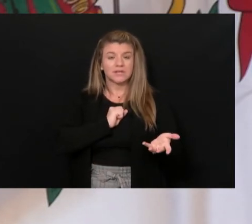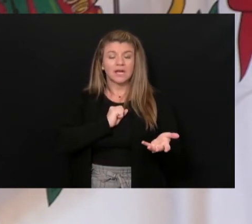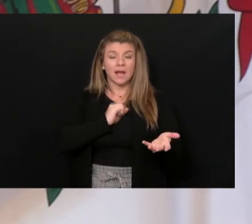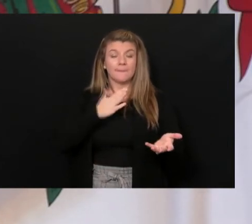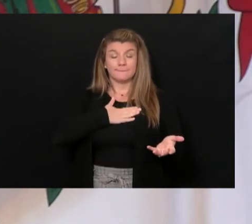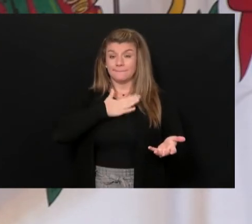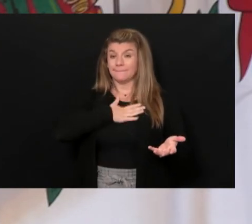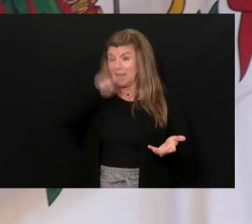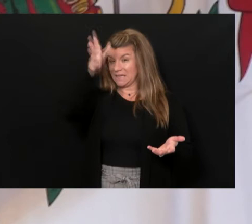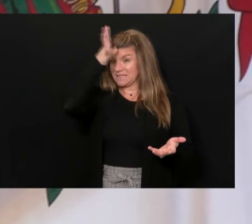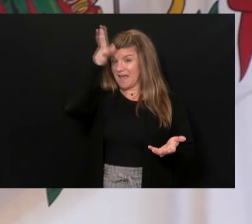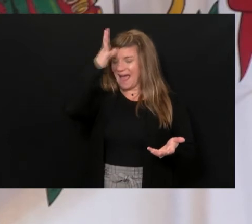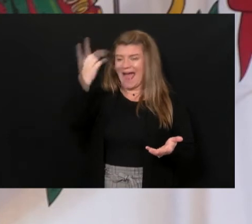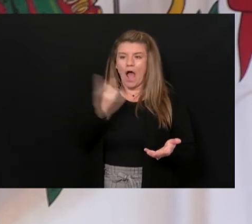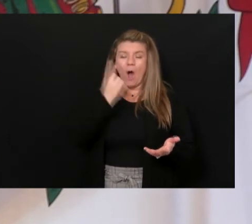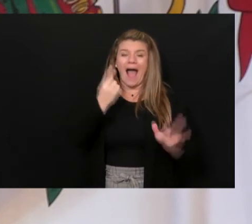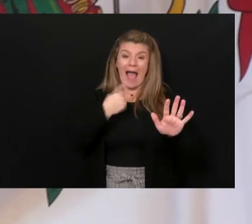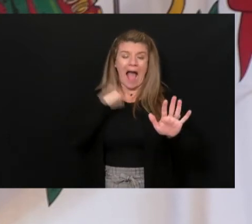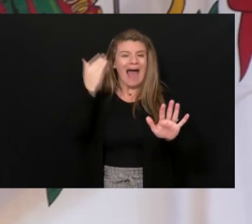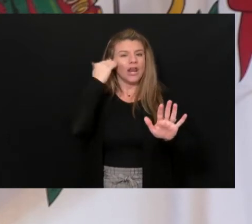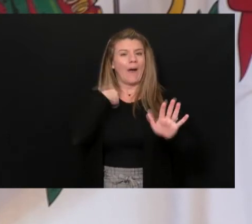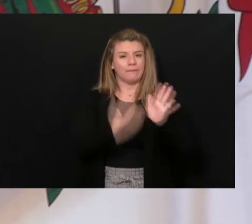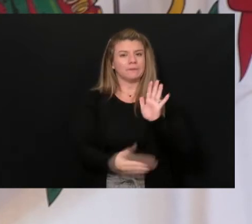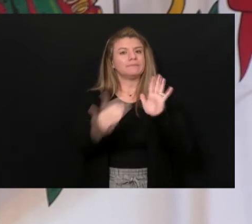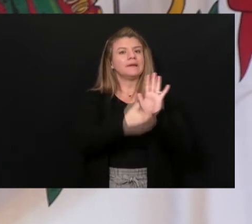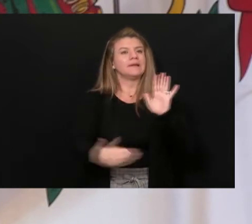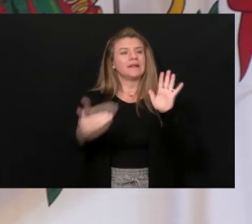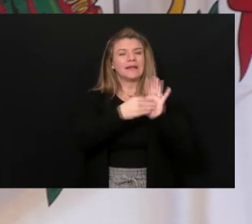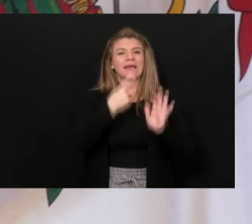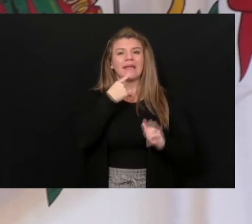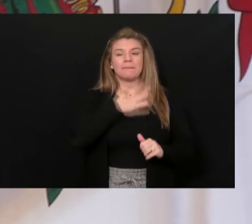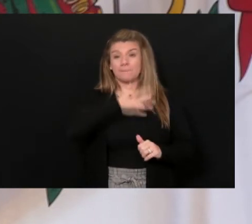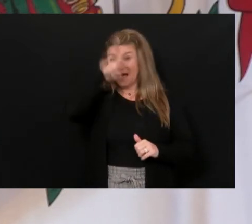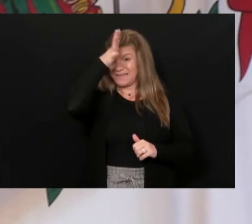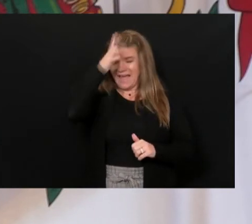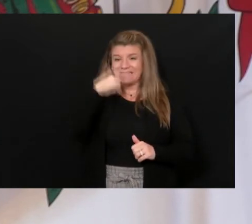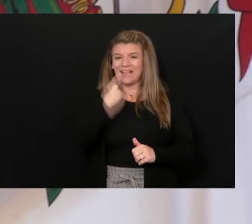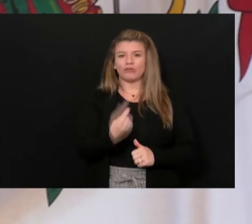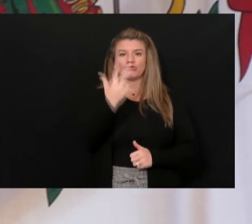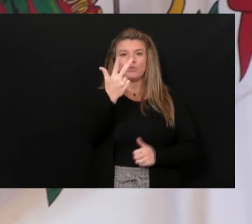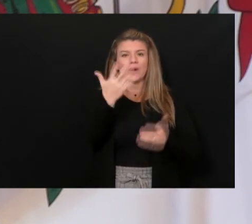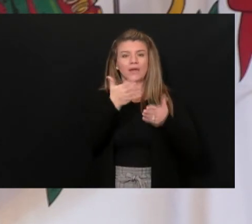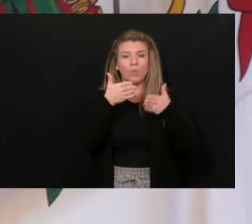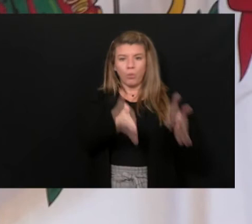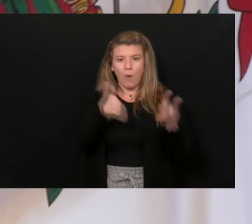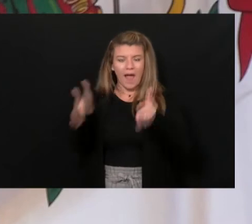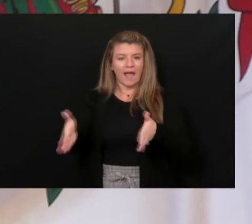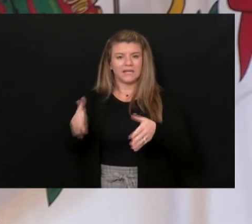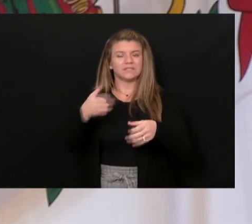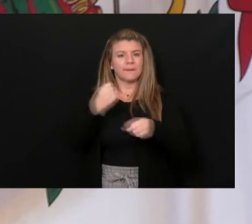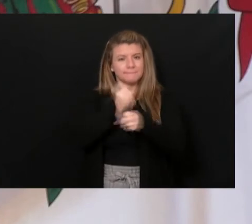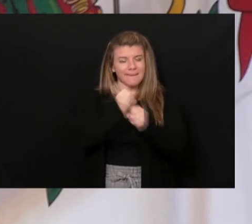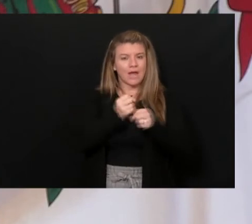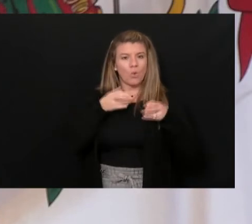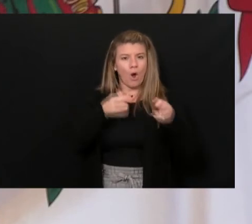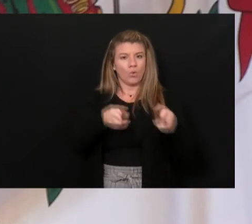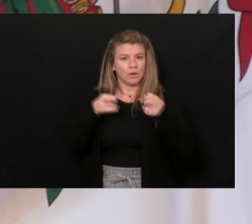always say, and I go back to this lots of times, but he said there's 3 ways to build a road. That's drainage, drainage,